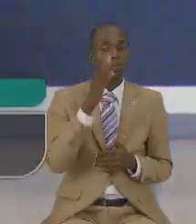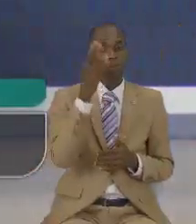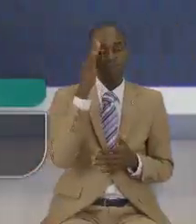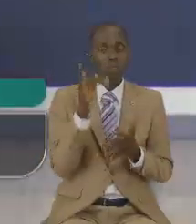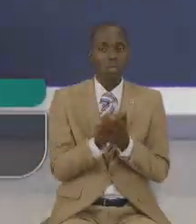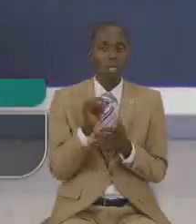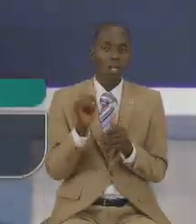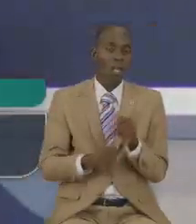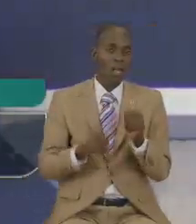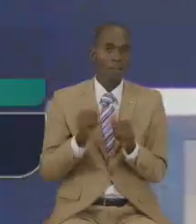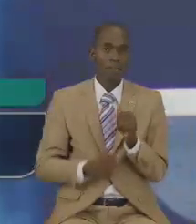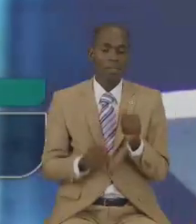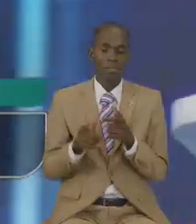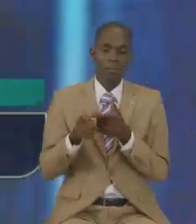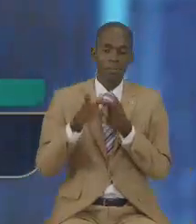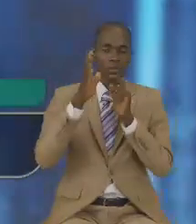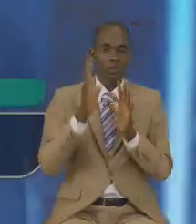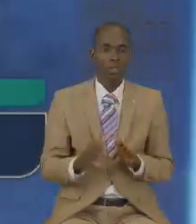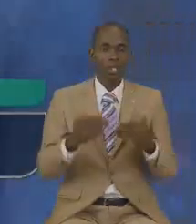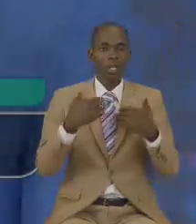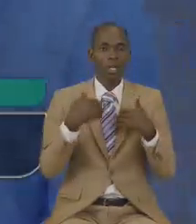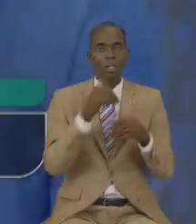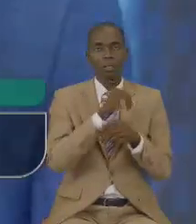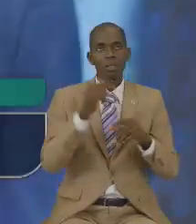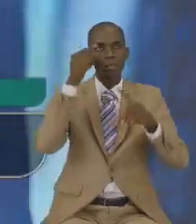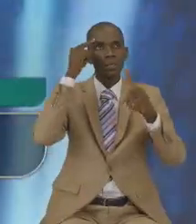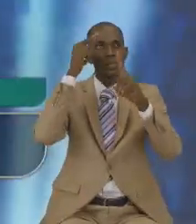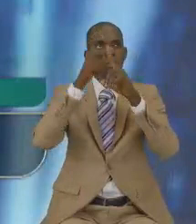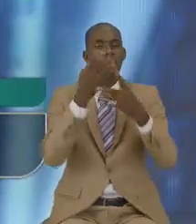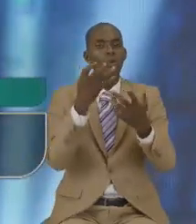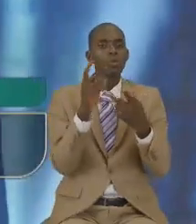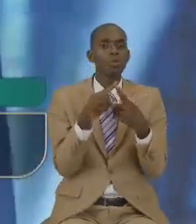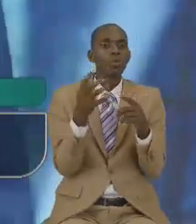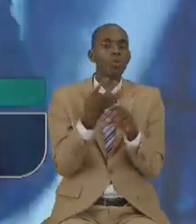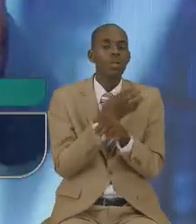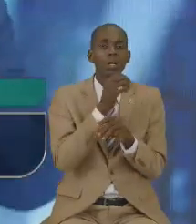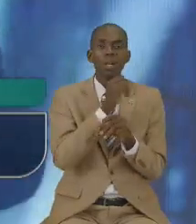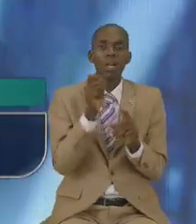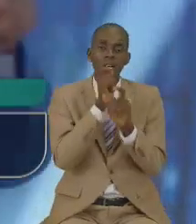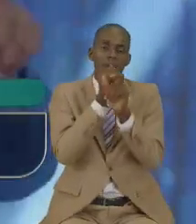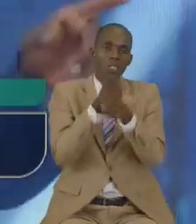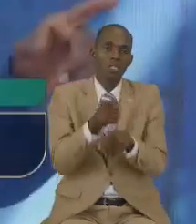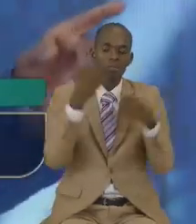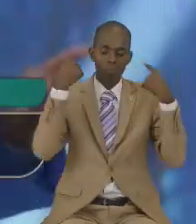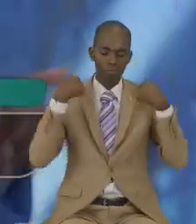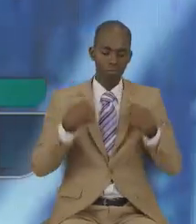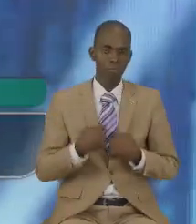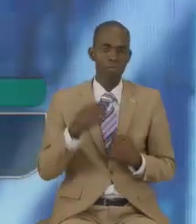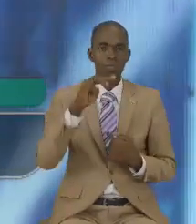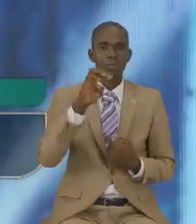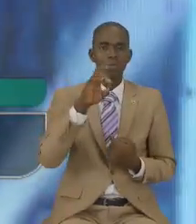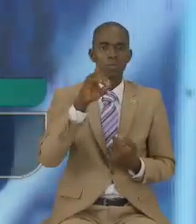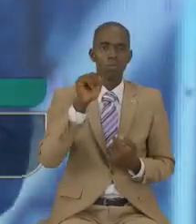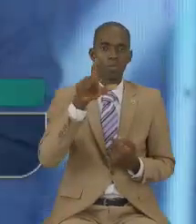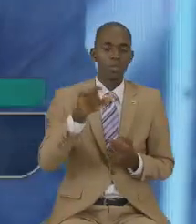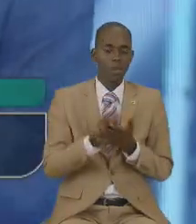athlete has a goal. They want to win a medal. That's why you see them on our